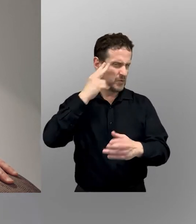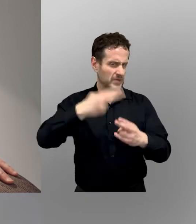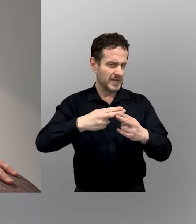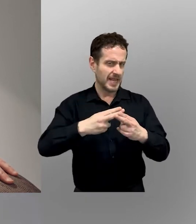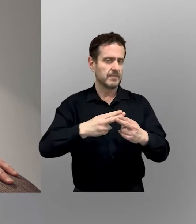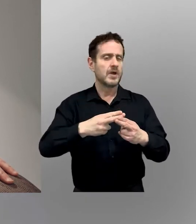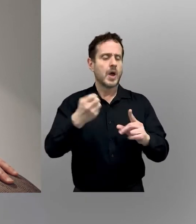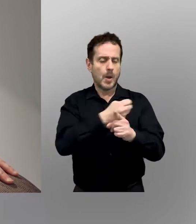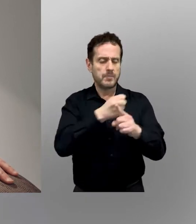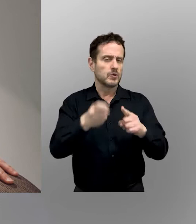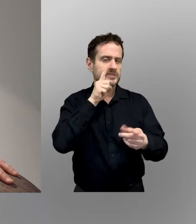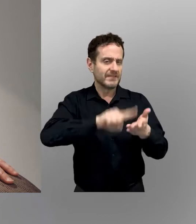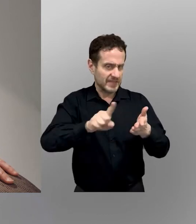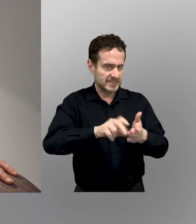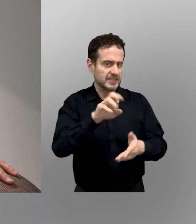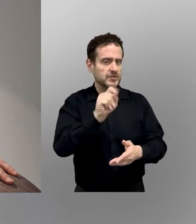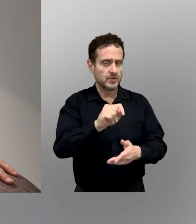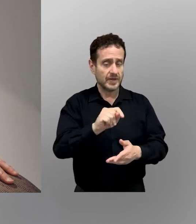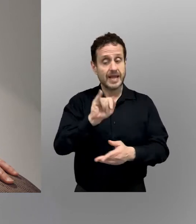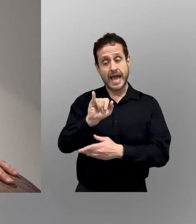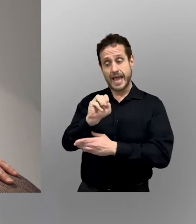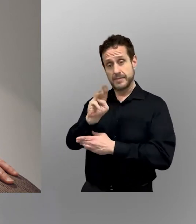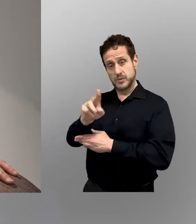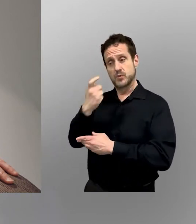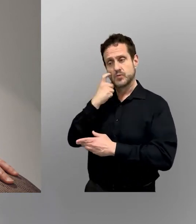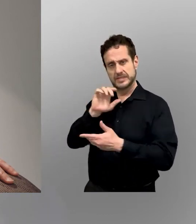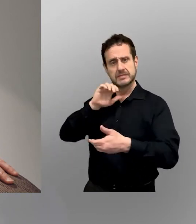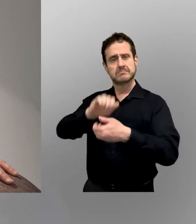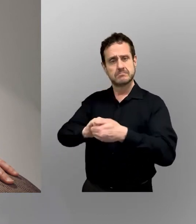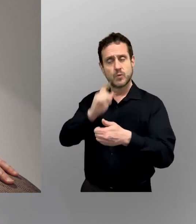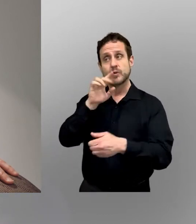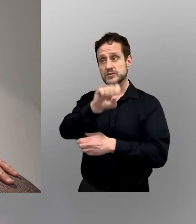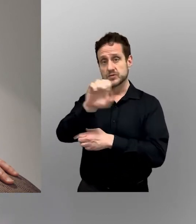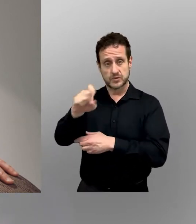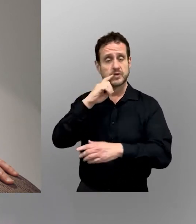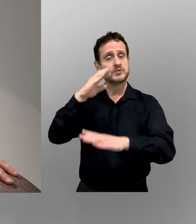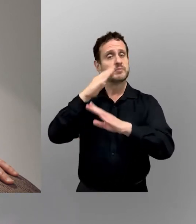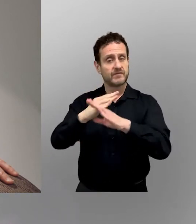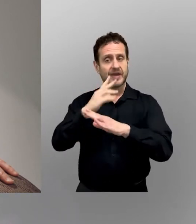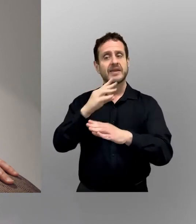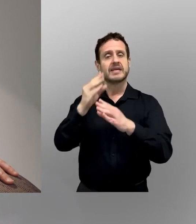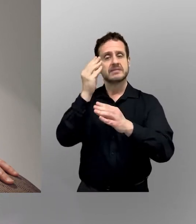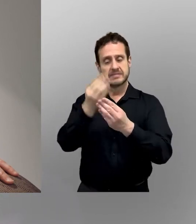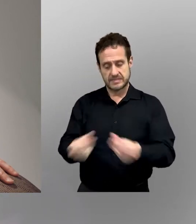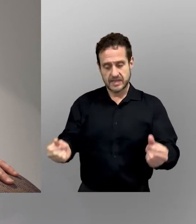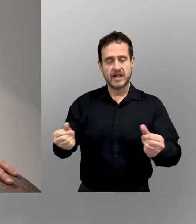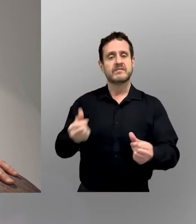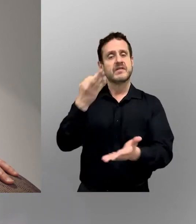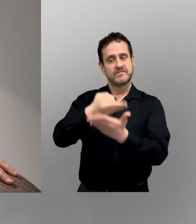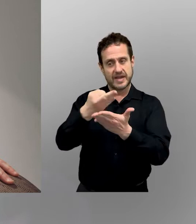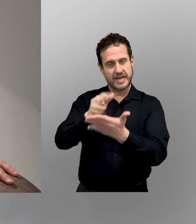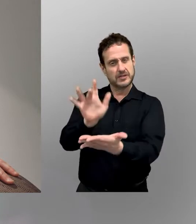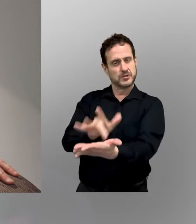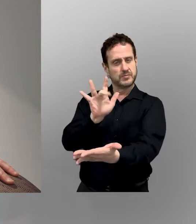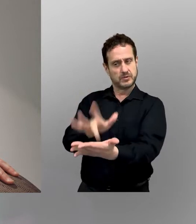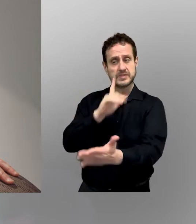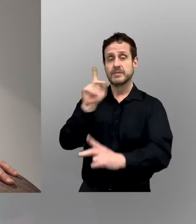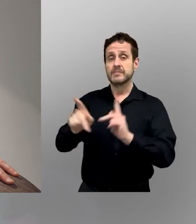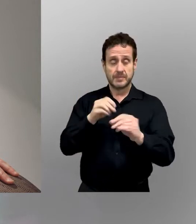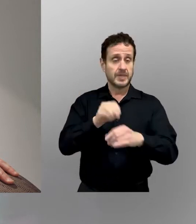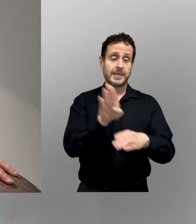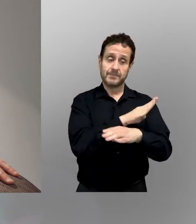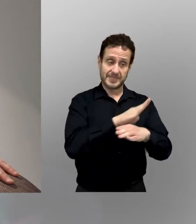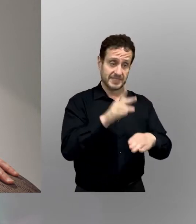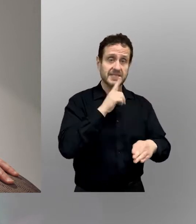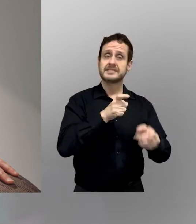Abuse Investigation Unit. IMU recently teamed up with Social Security to prevent and remedy financial abuses by people